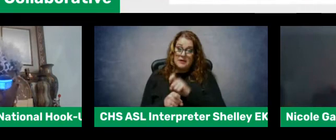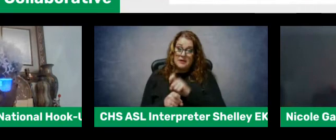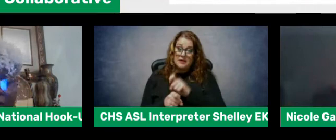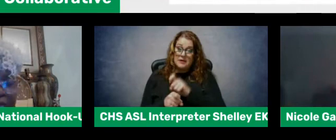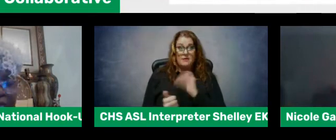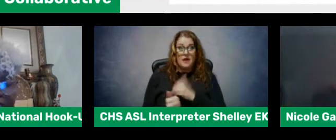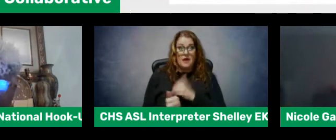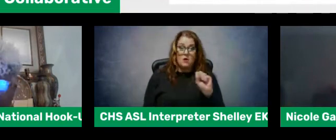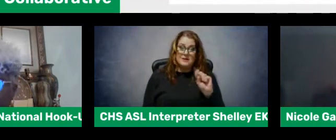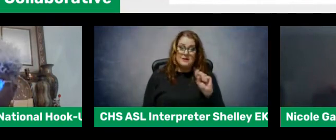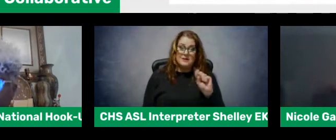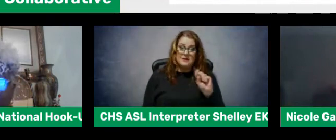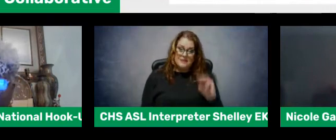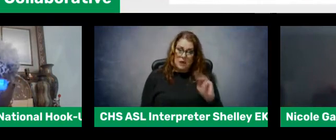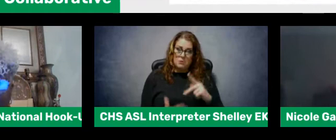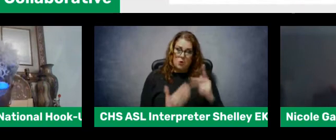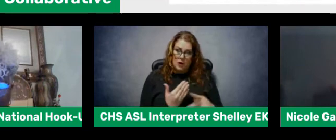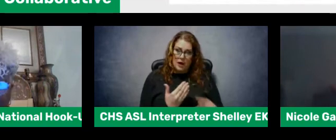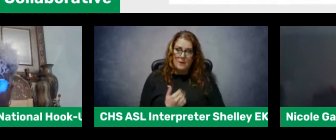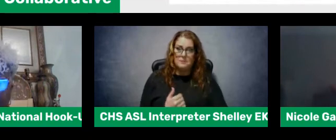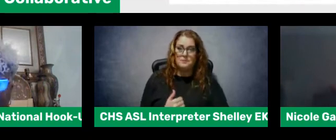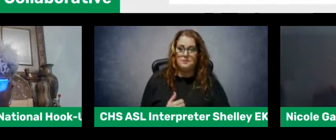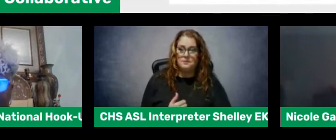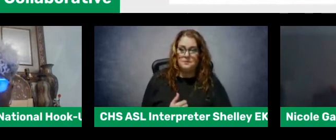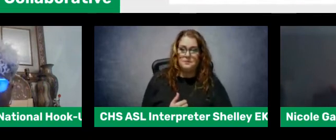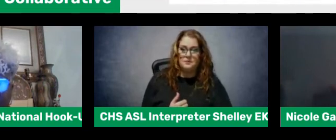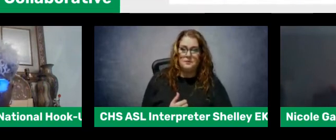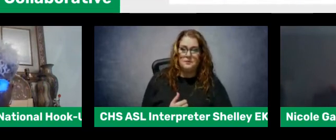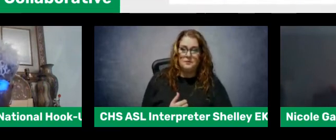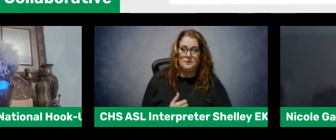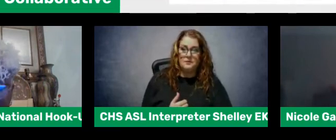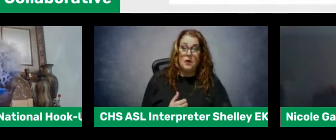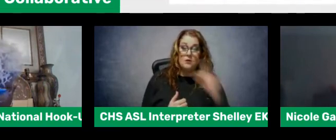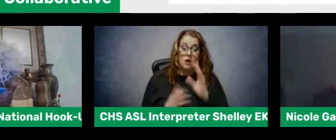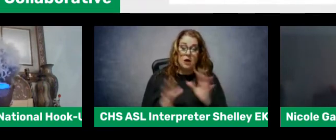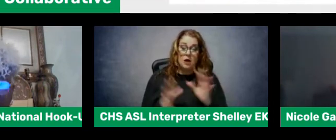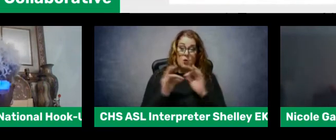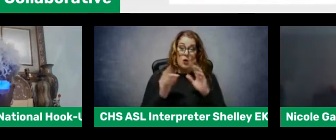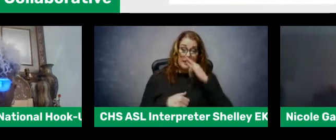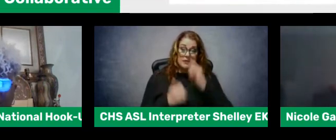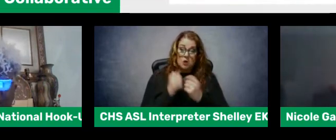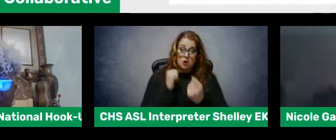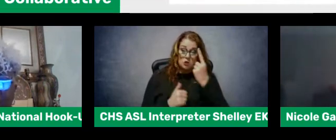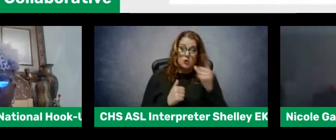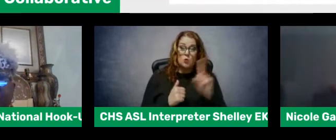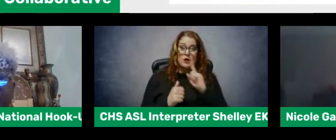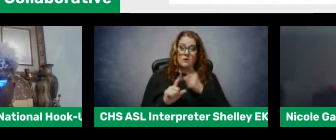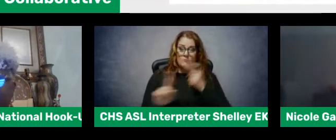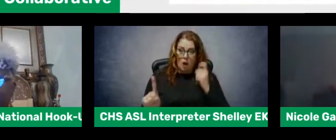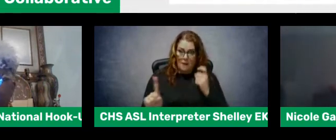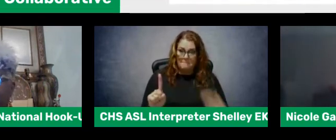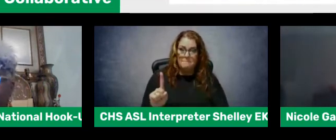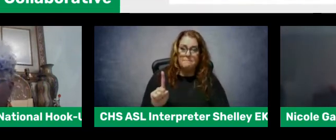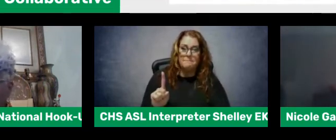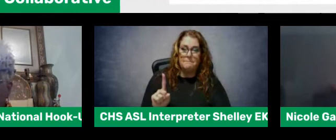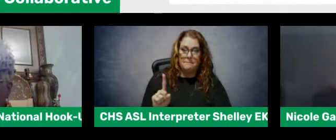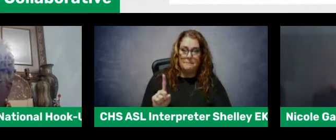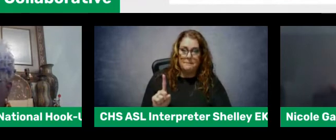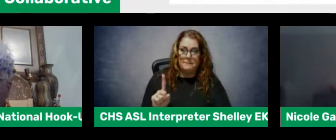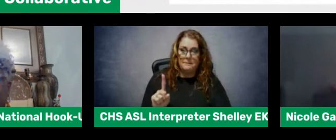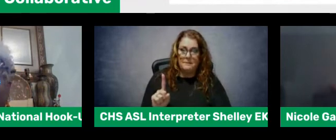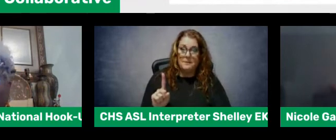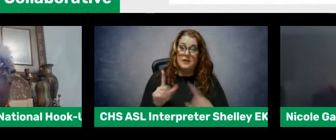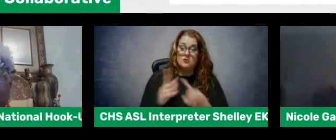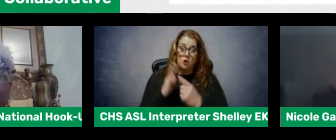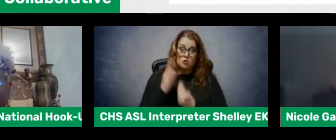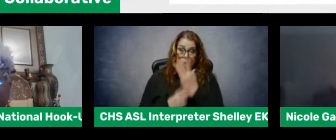STEM program because we thought it'd be important that the kids understood where things come from, if they could start growing it